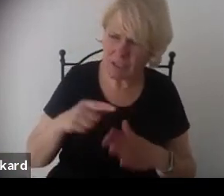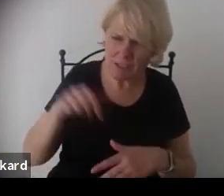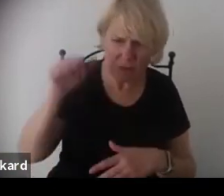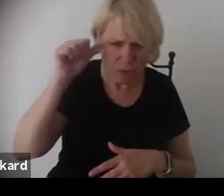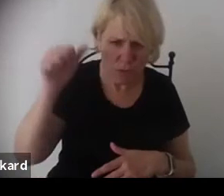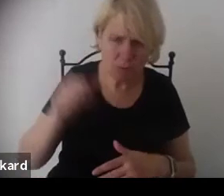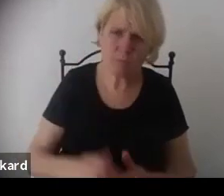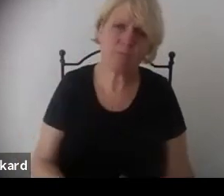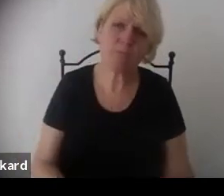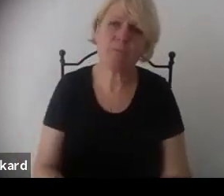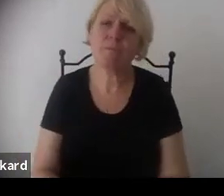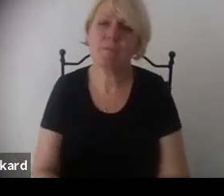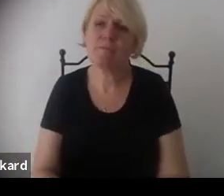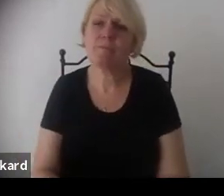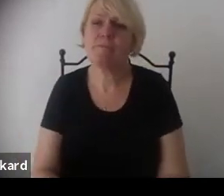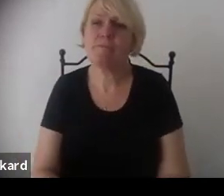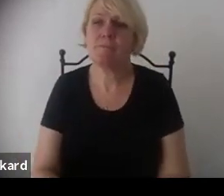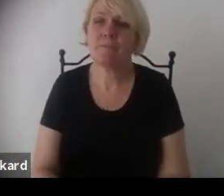in Enfield?